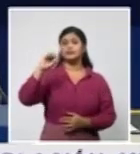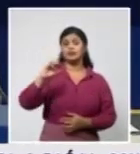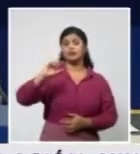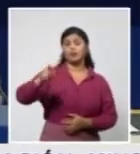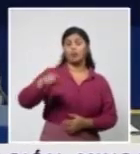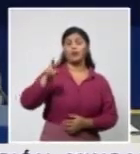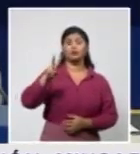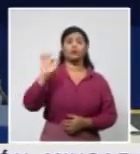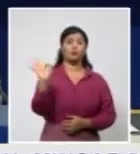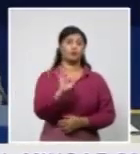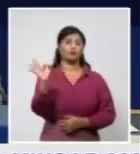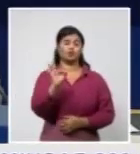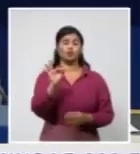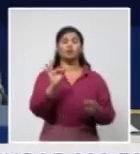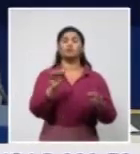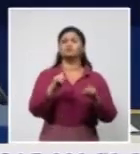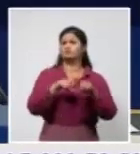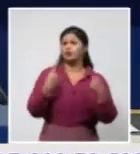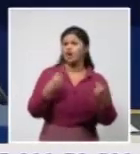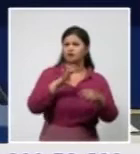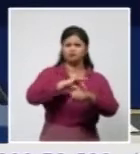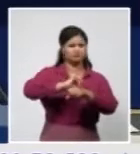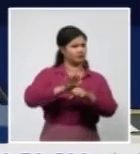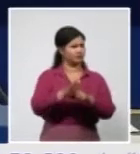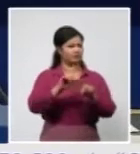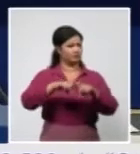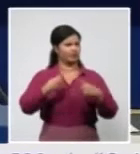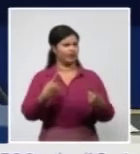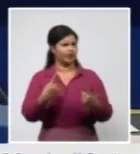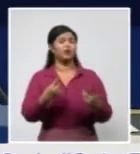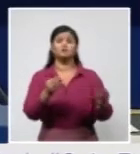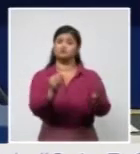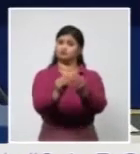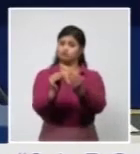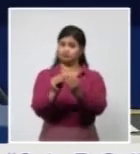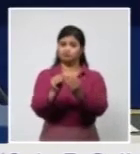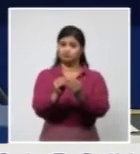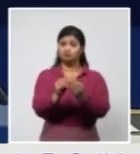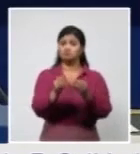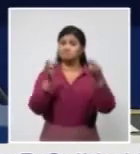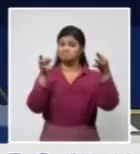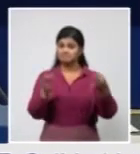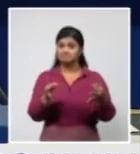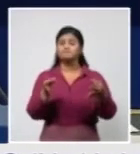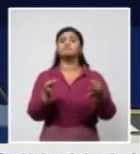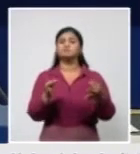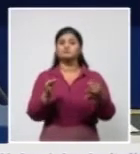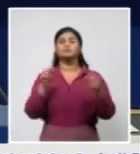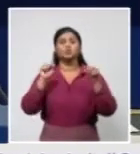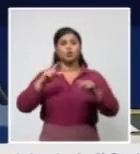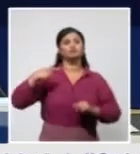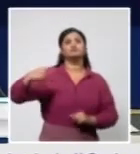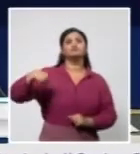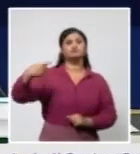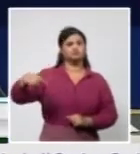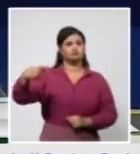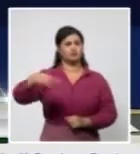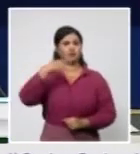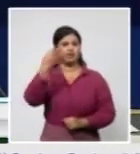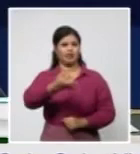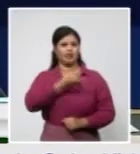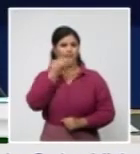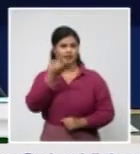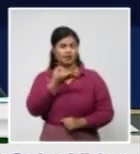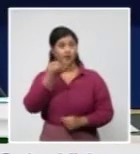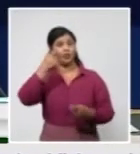contacts. And, like always, I want to take a moment here to stress the importance of reporting and